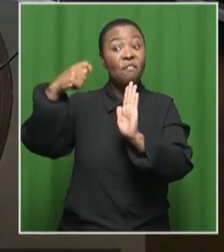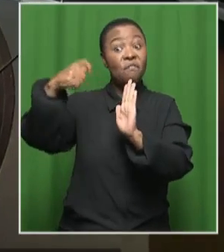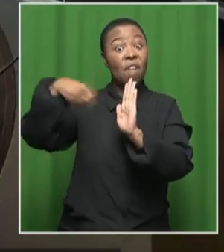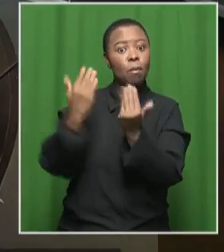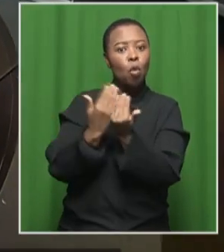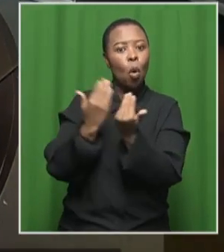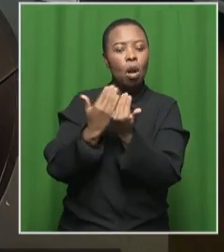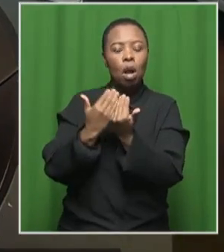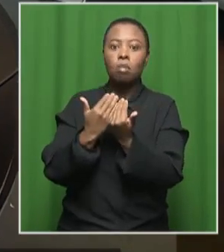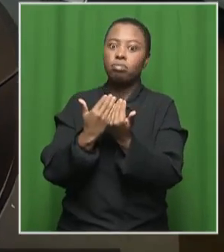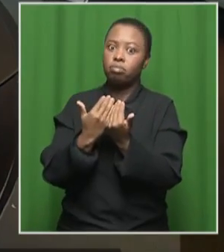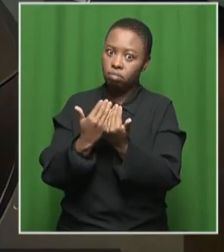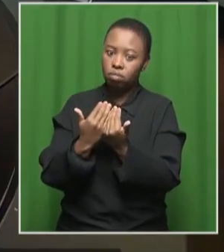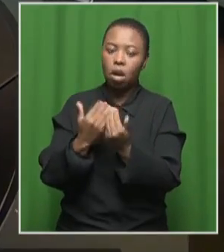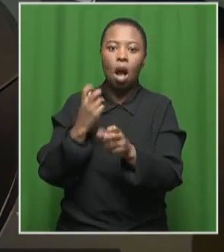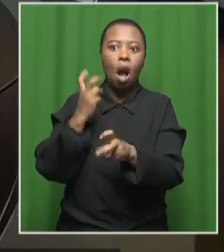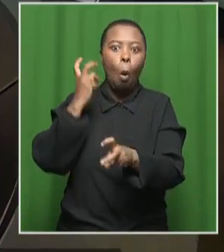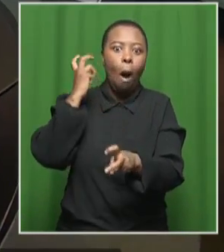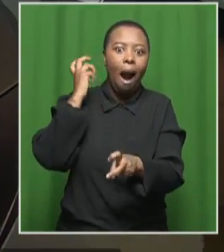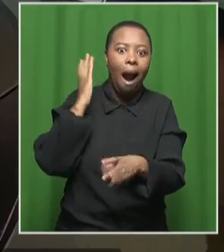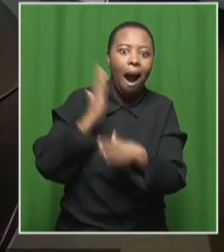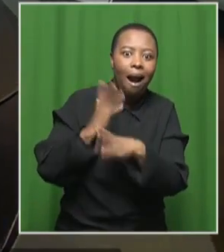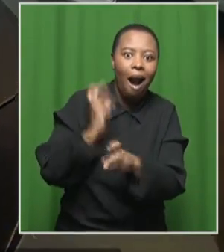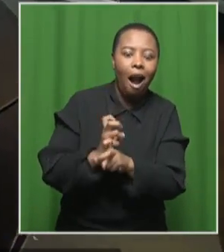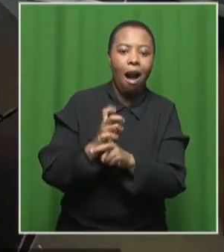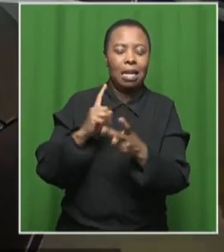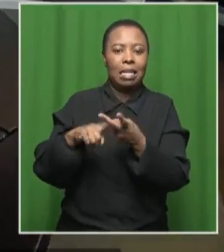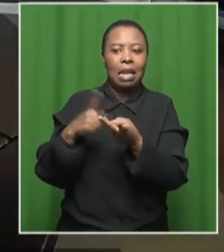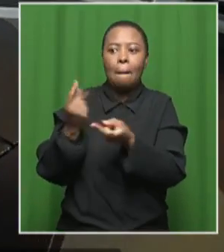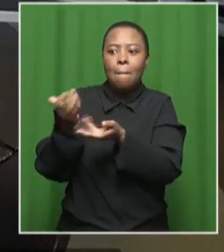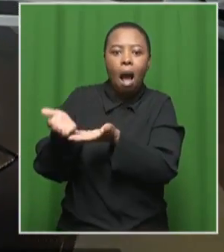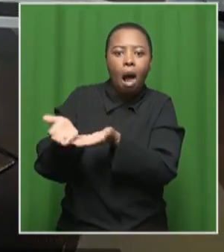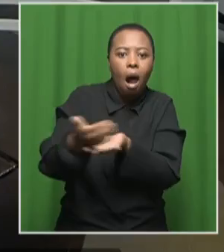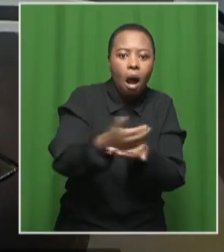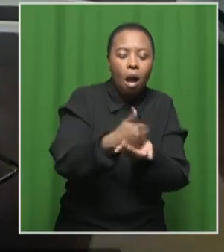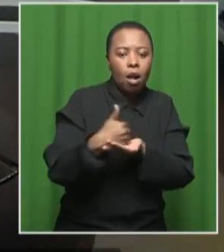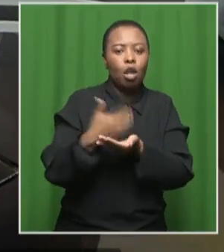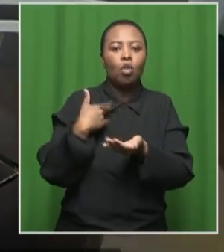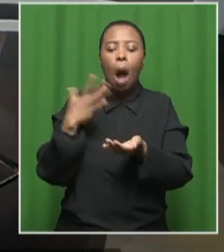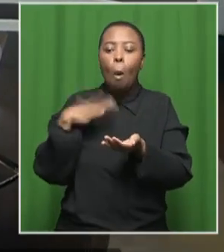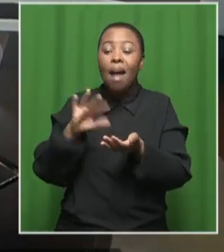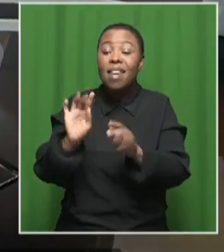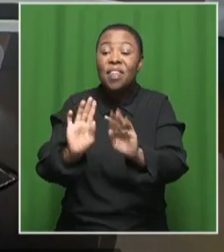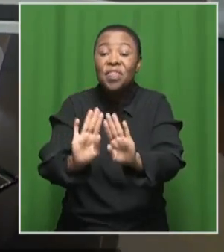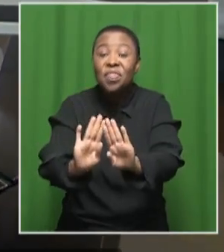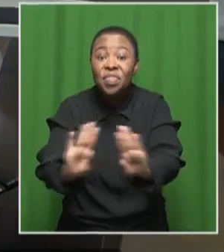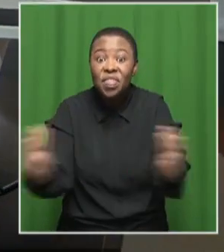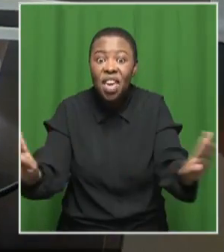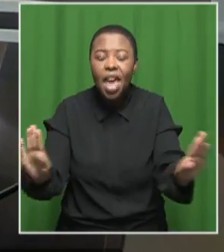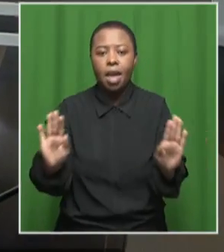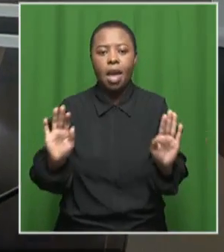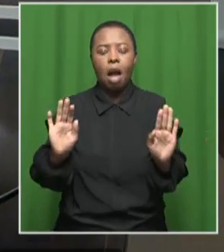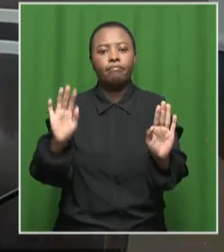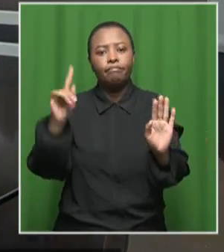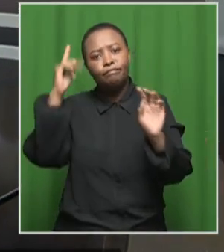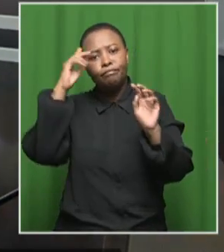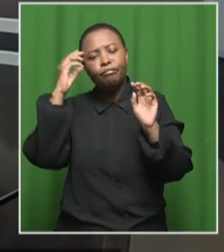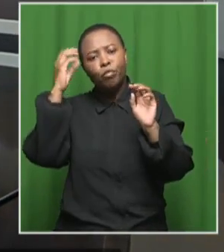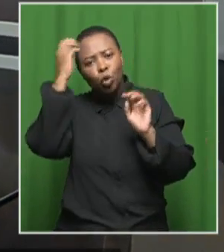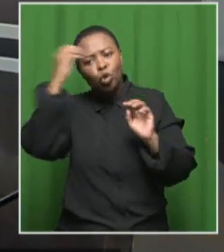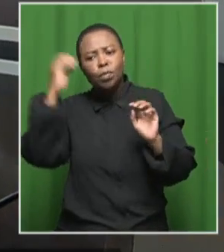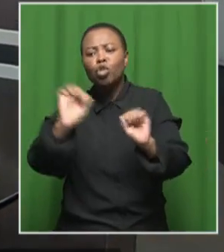hard to make those films happen. They still have to raise the money. And I wanted to hear from them. I wanted their voice to sort of shine through, to